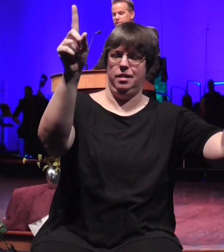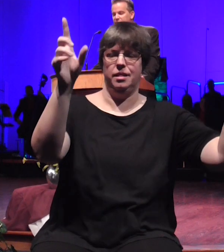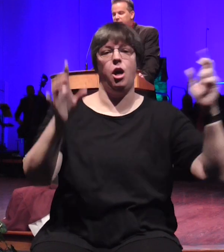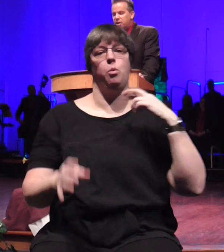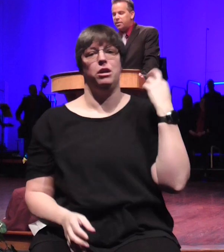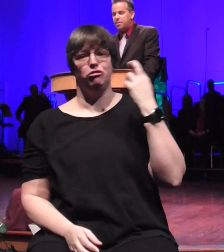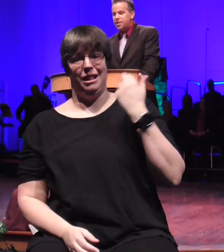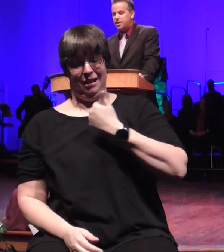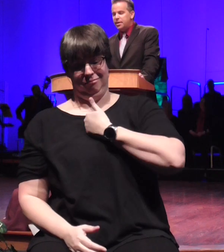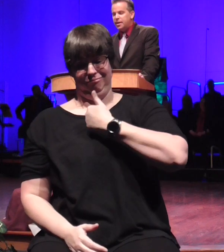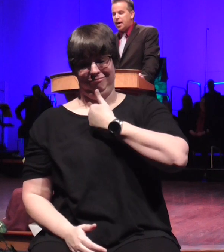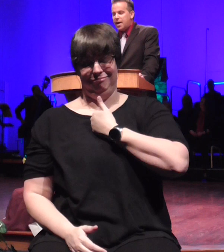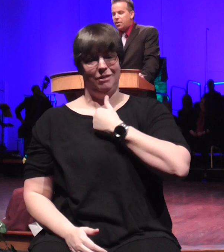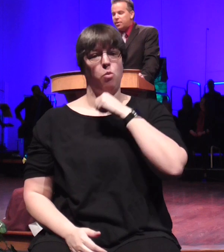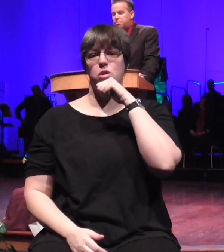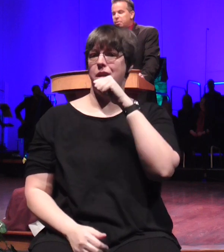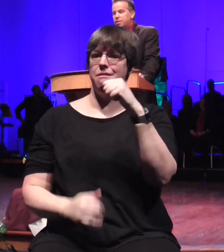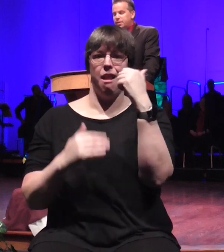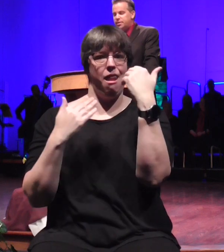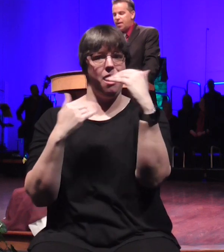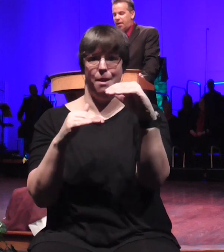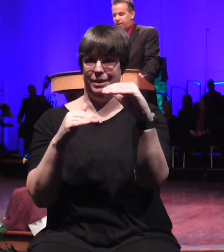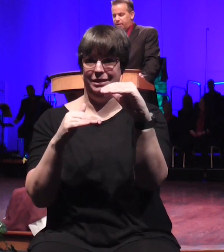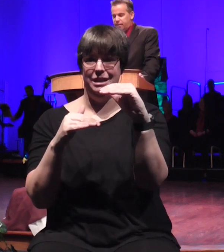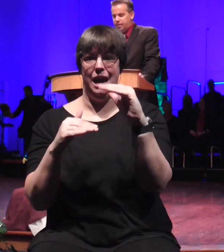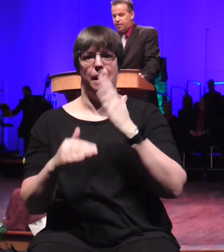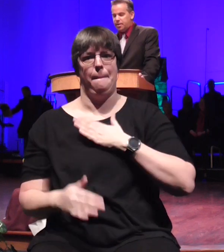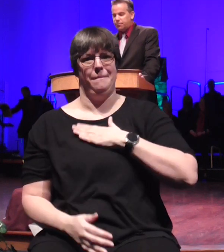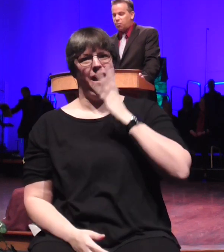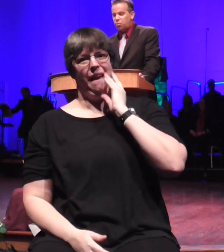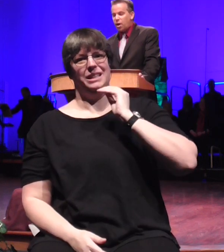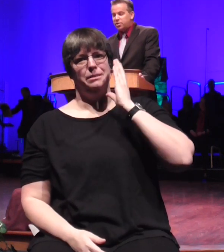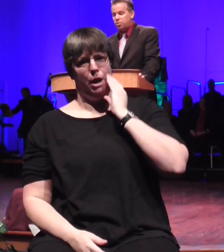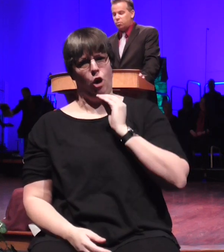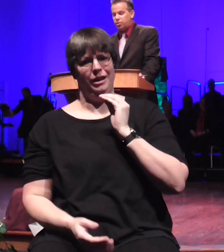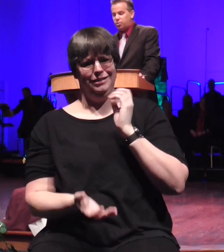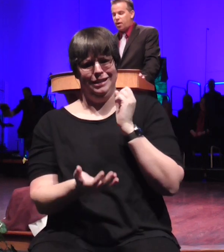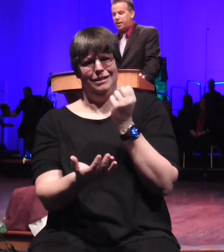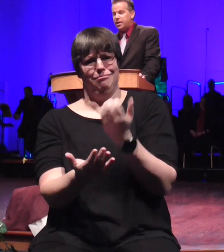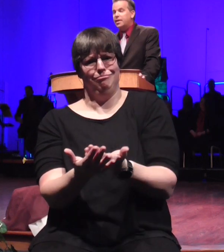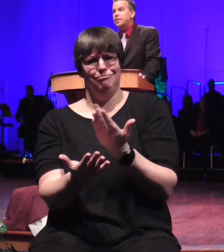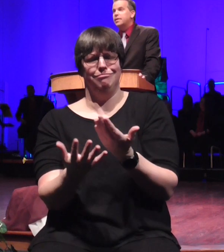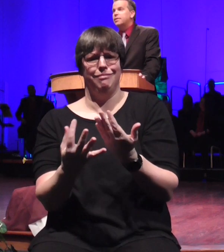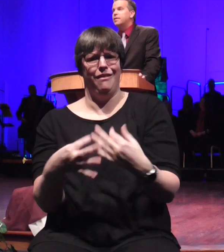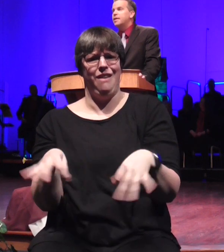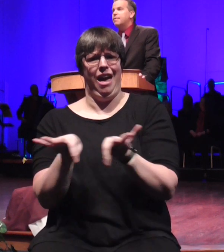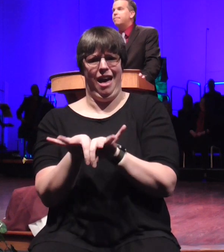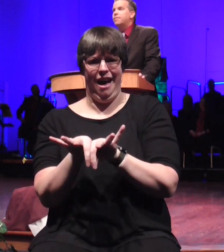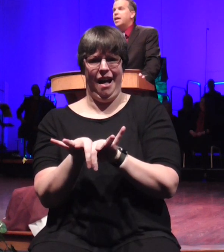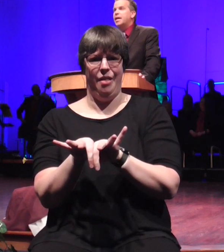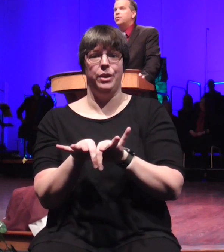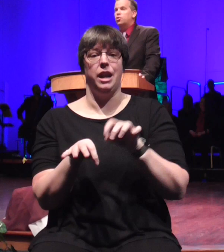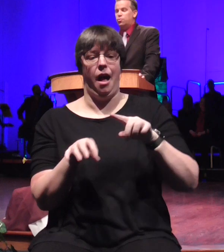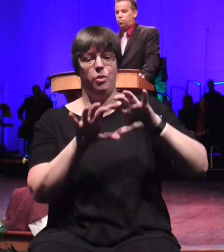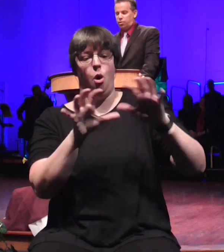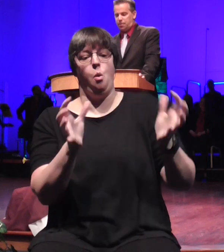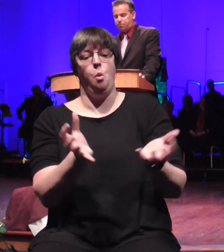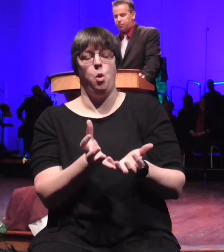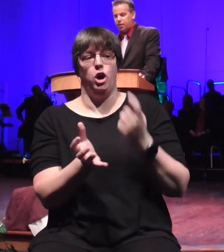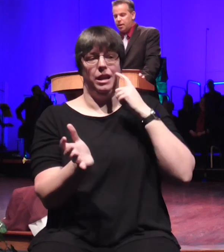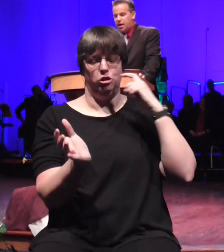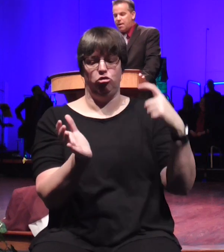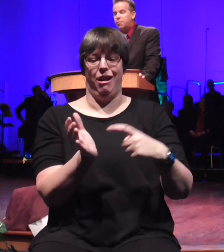realize that we are as ourselves unlimited and our experiences valid. It is for the rest of the world to recognize this if